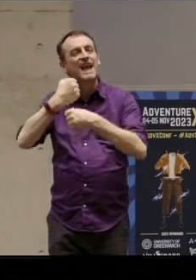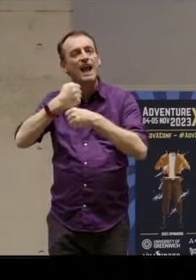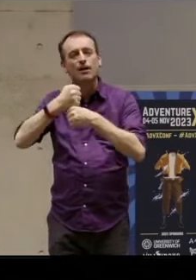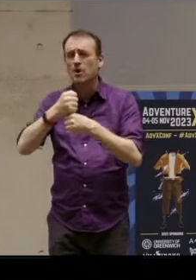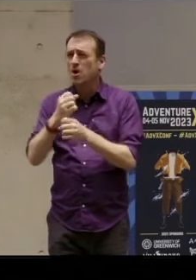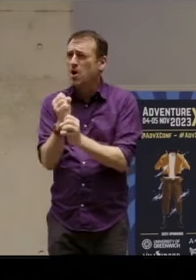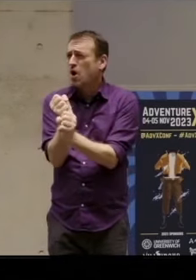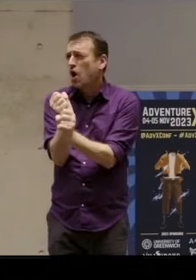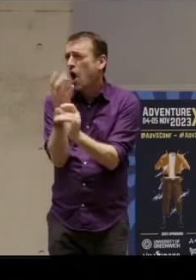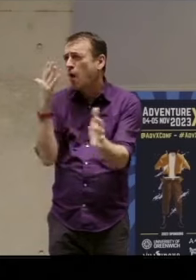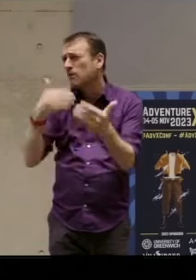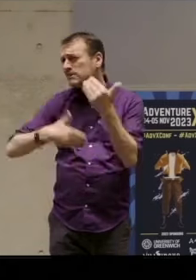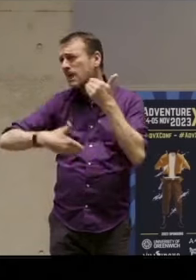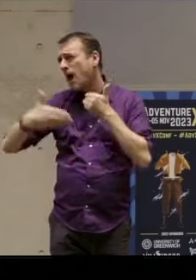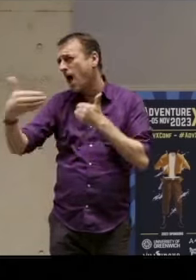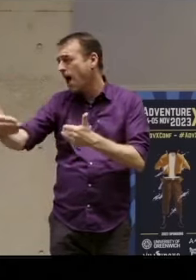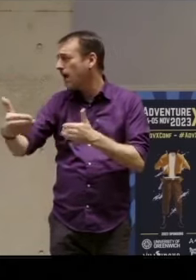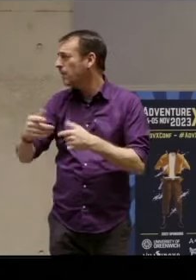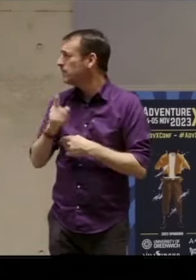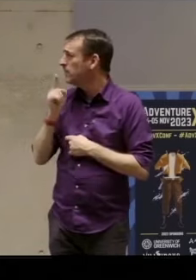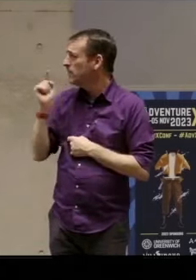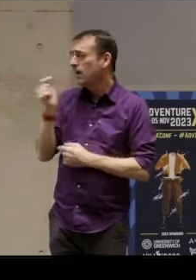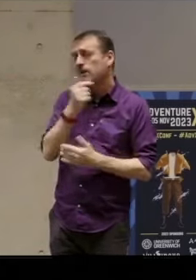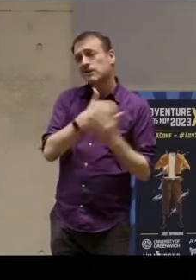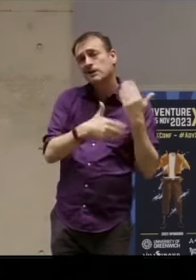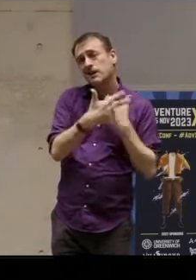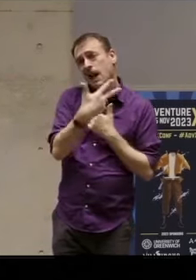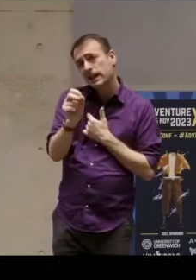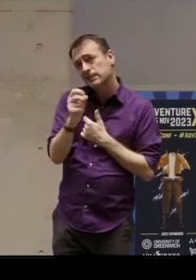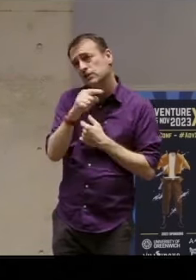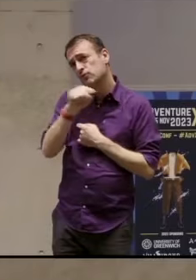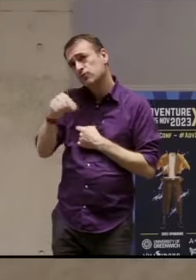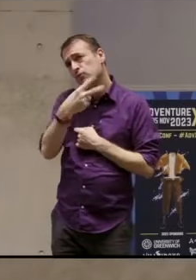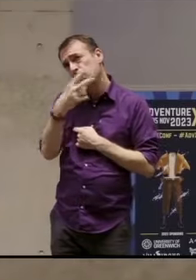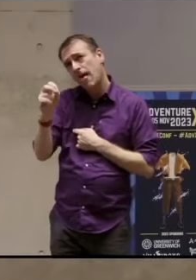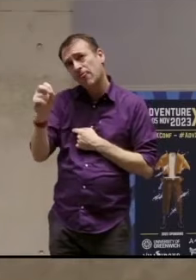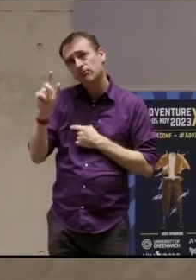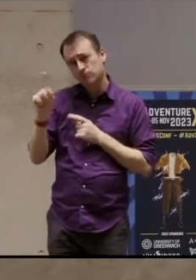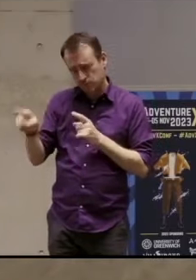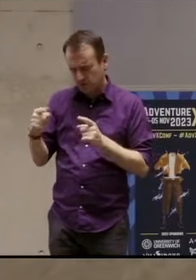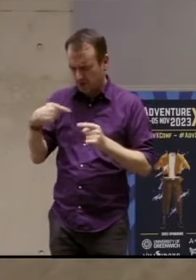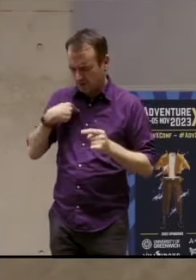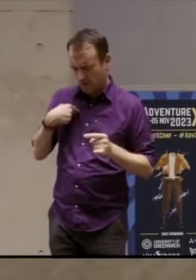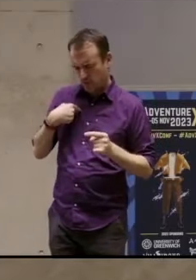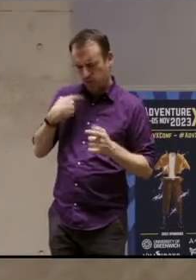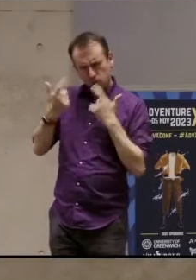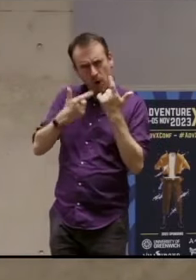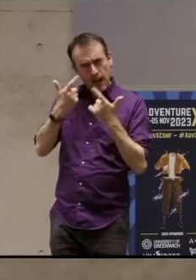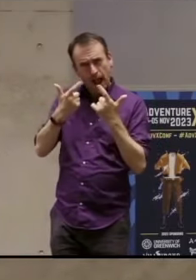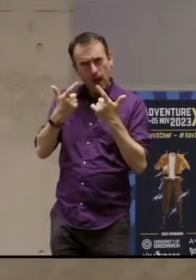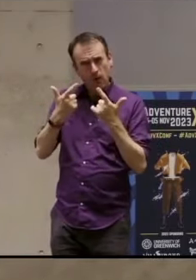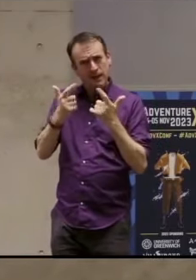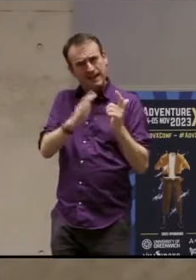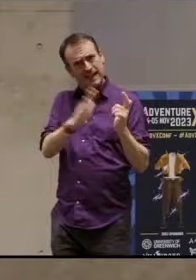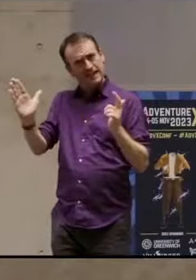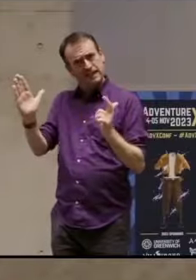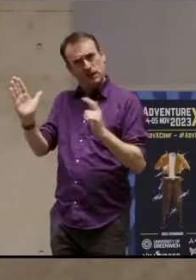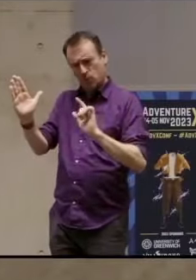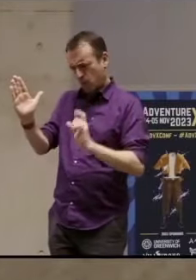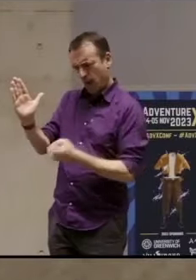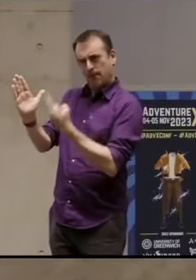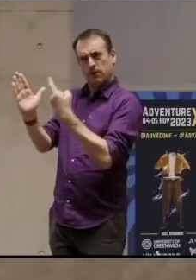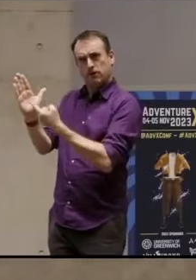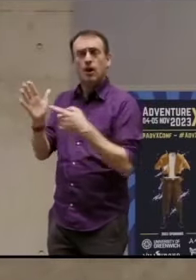and LucasArts titles. Our motivation was to find out what's happening in the East while the West was the king of the